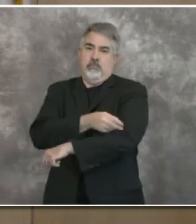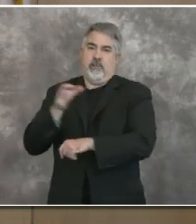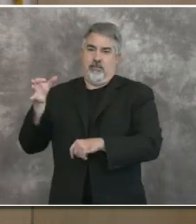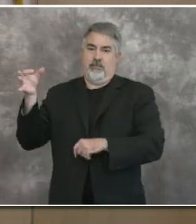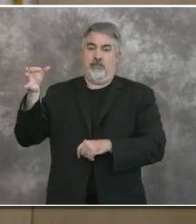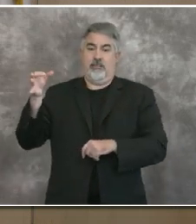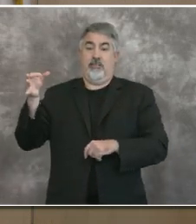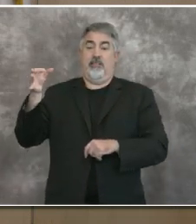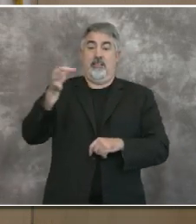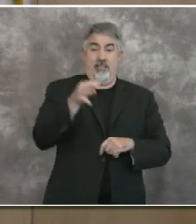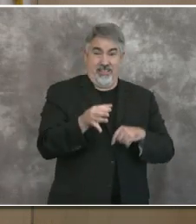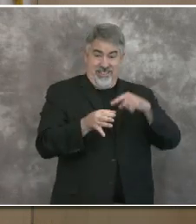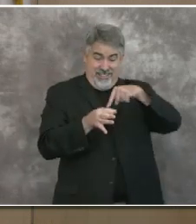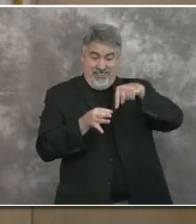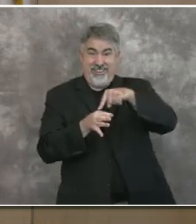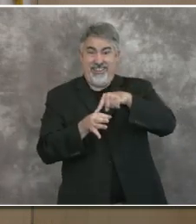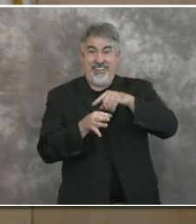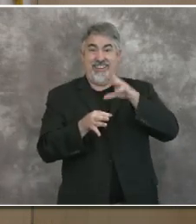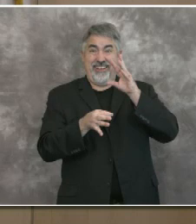total,